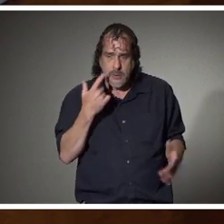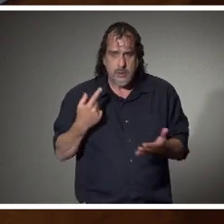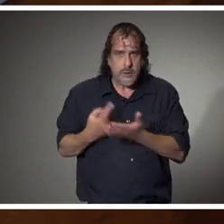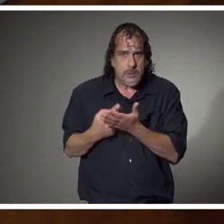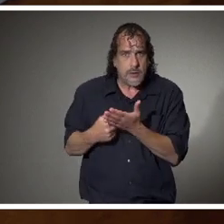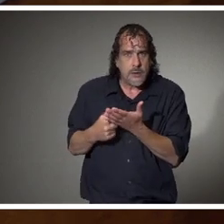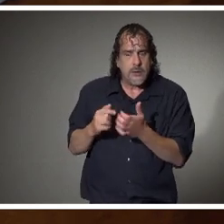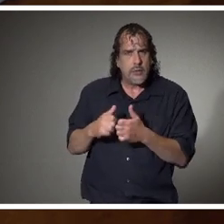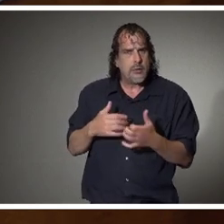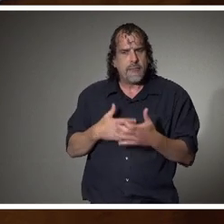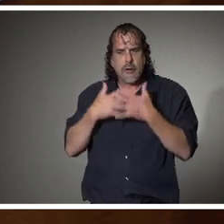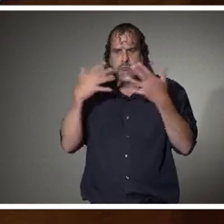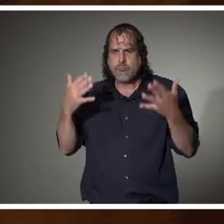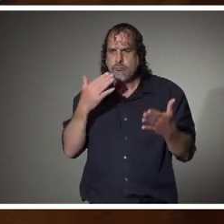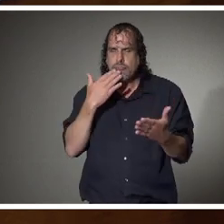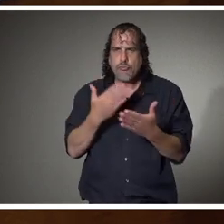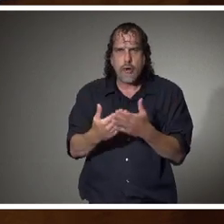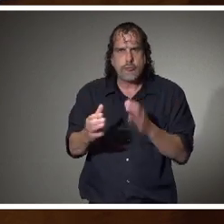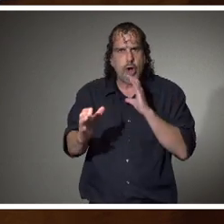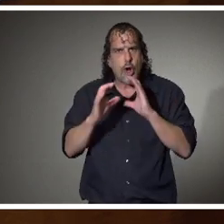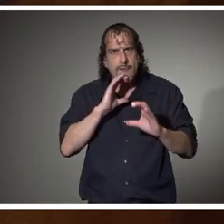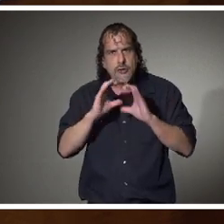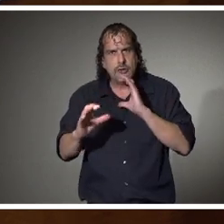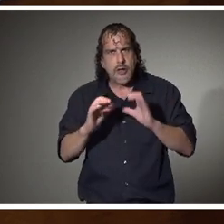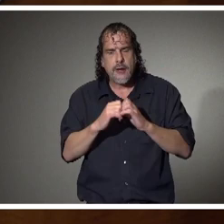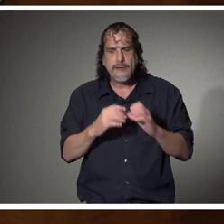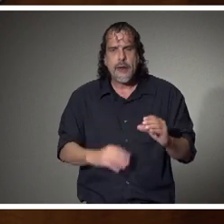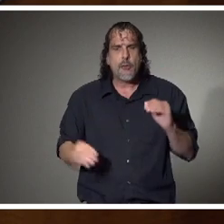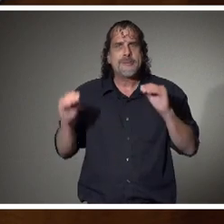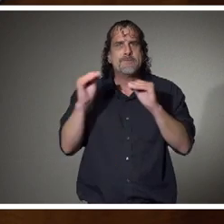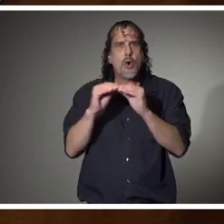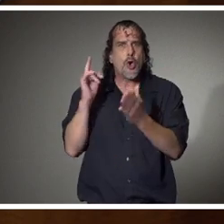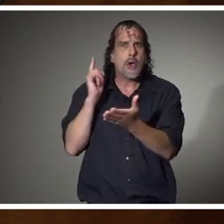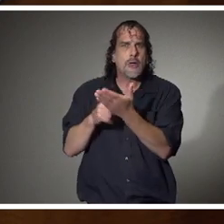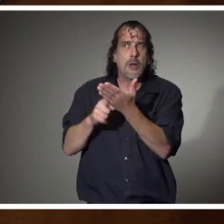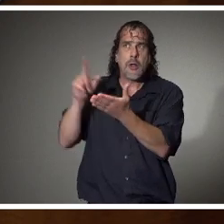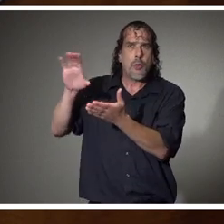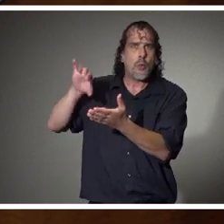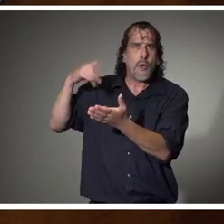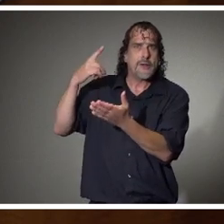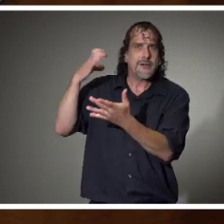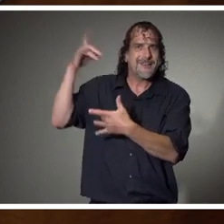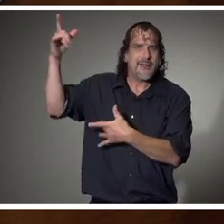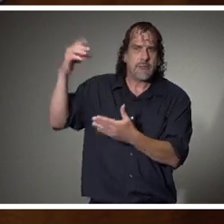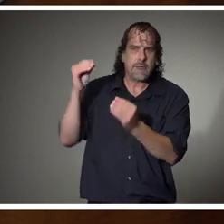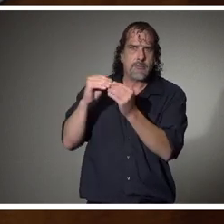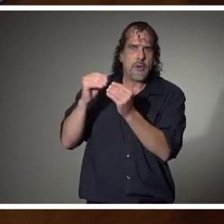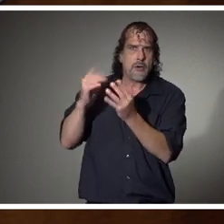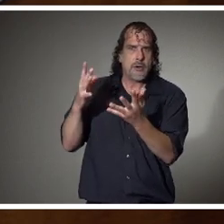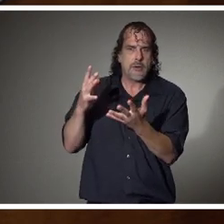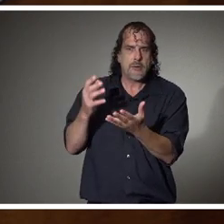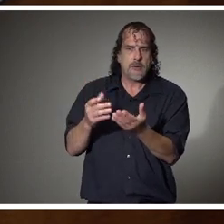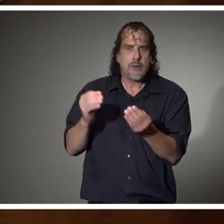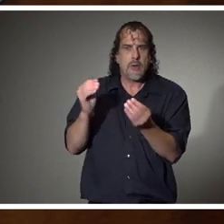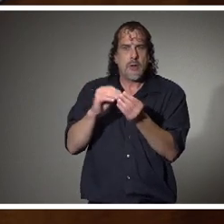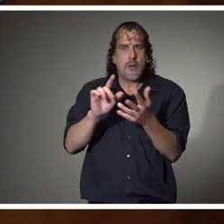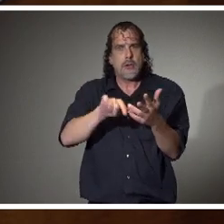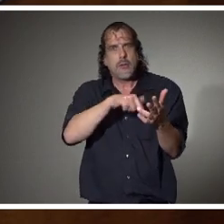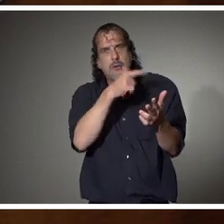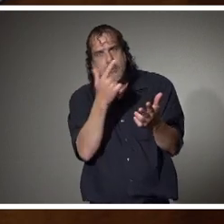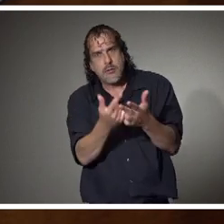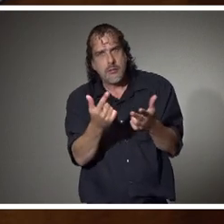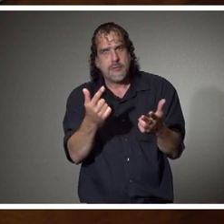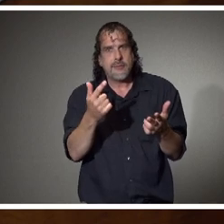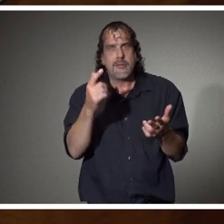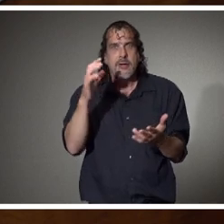lot of good conversations. There is more discussion in Washington about a potential next